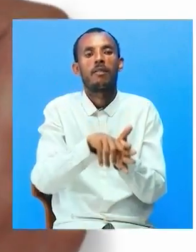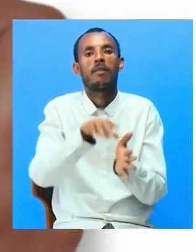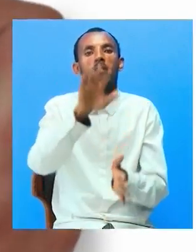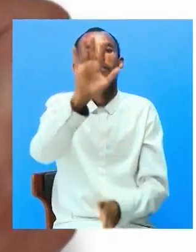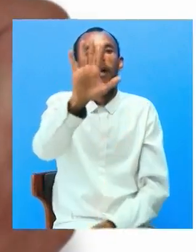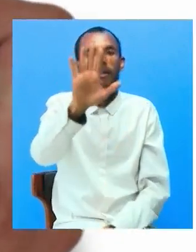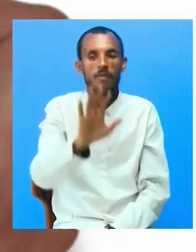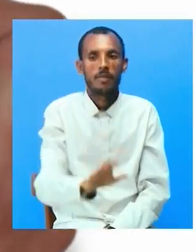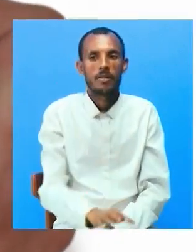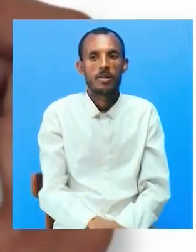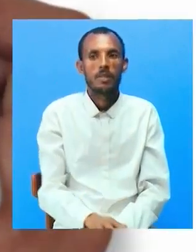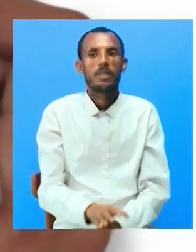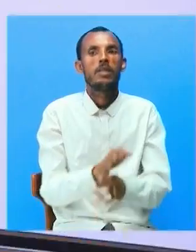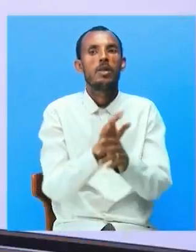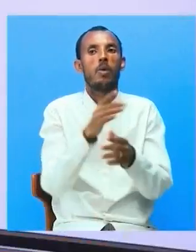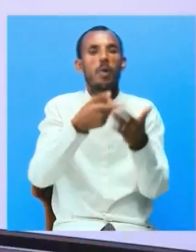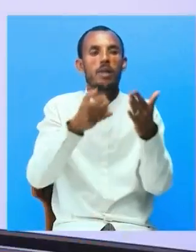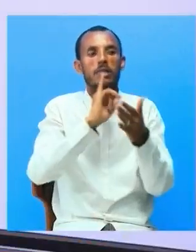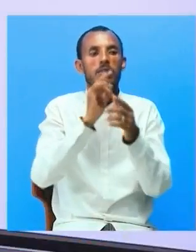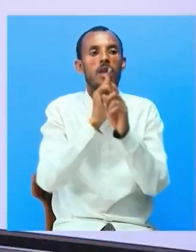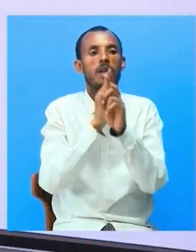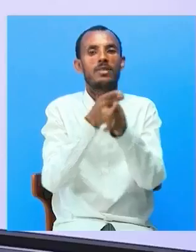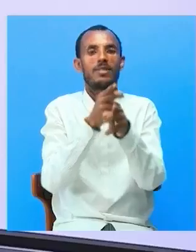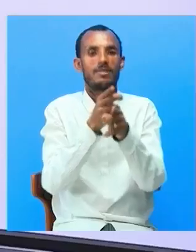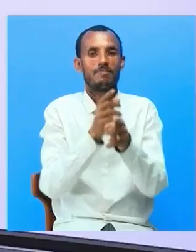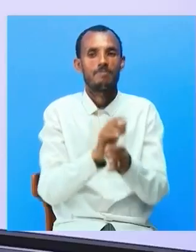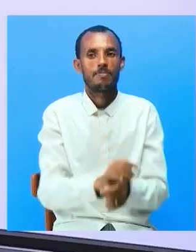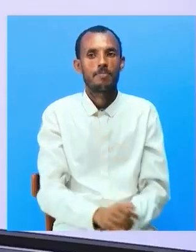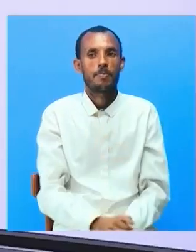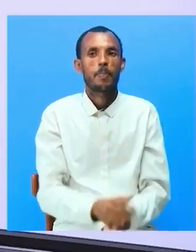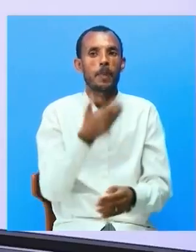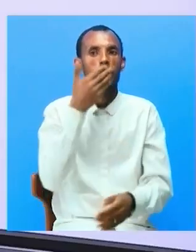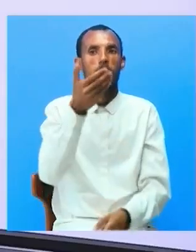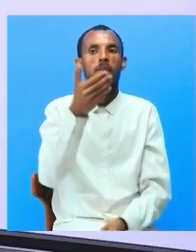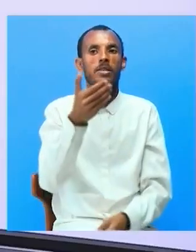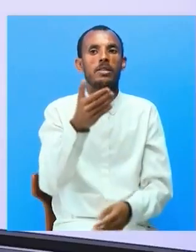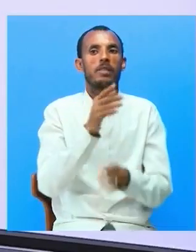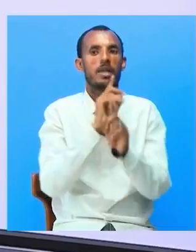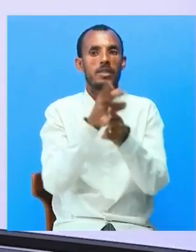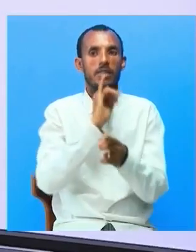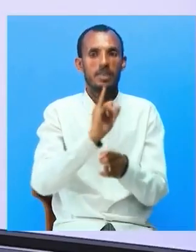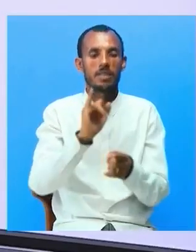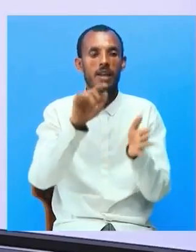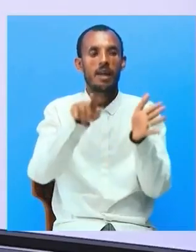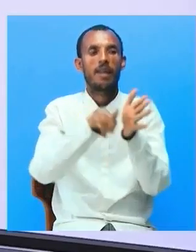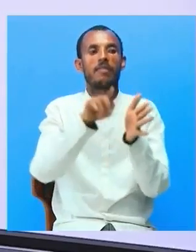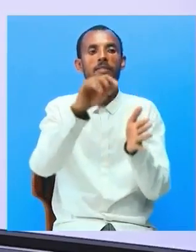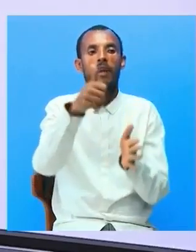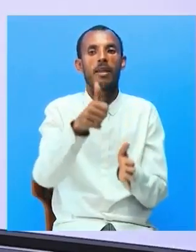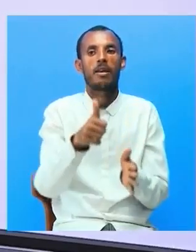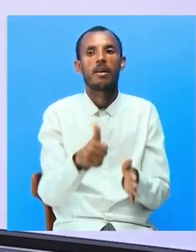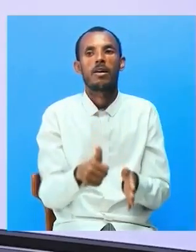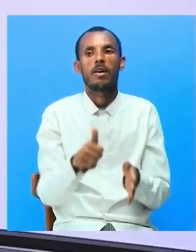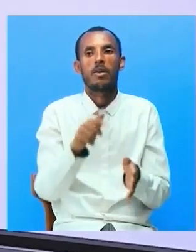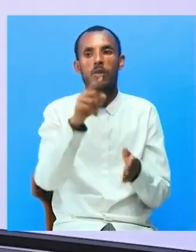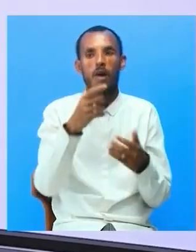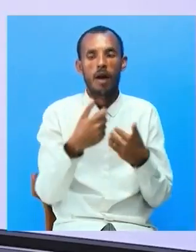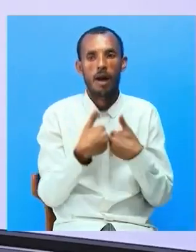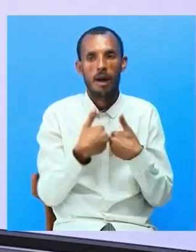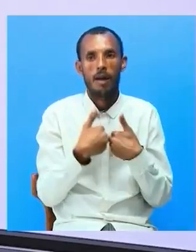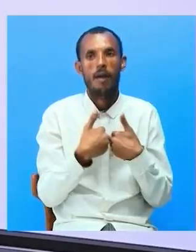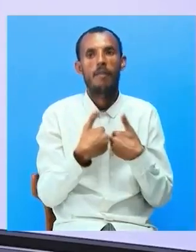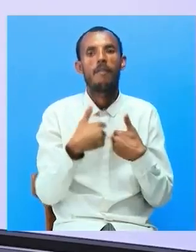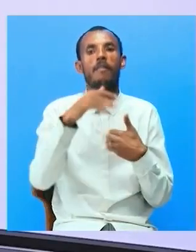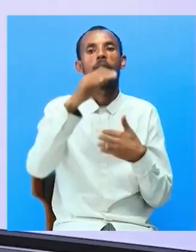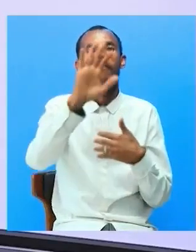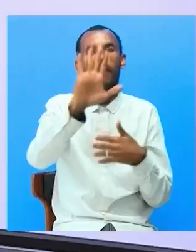-5. What will be the final answer? Good. The answer will be -10. You have here 5